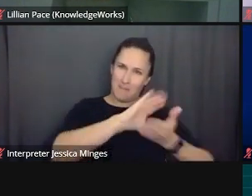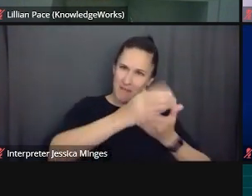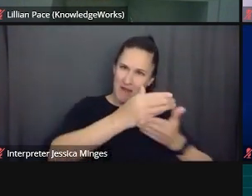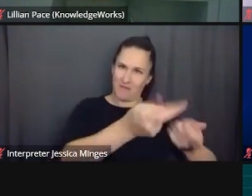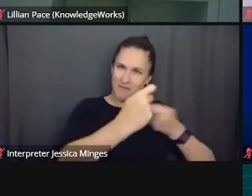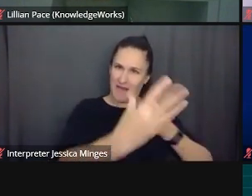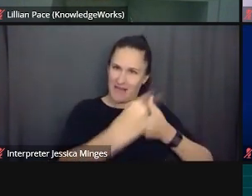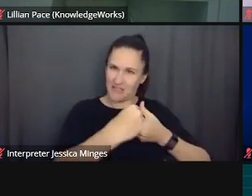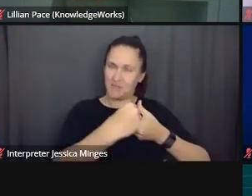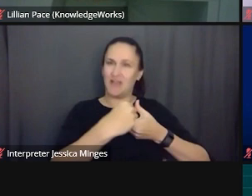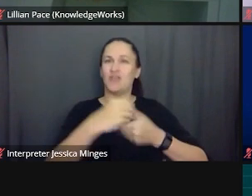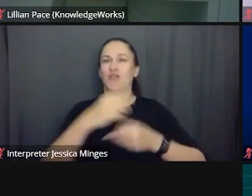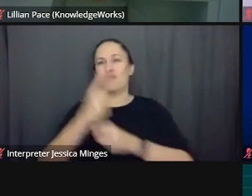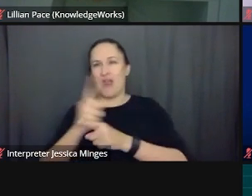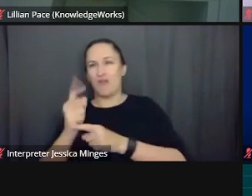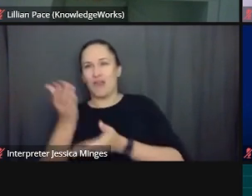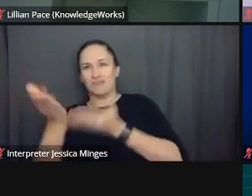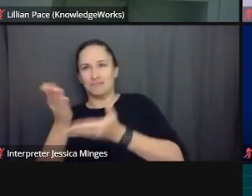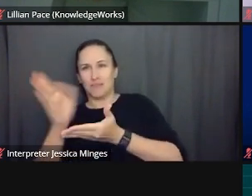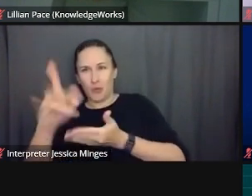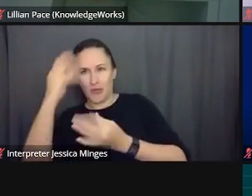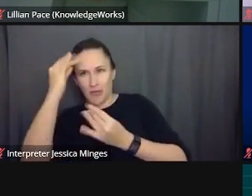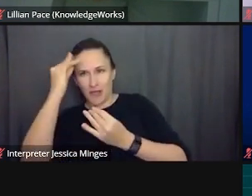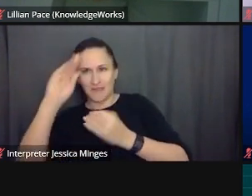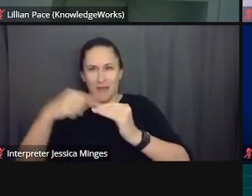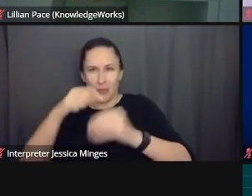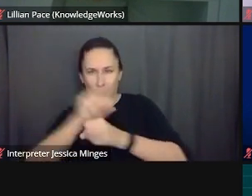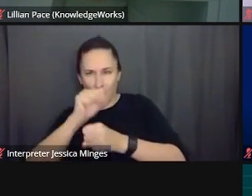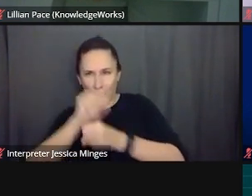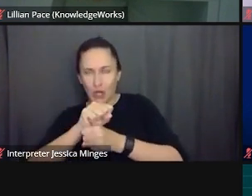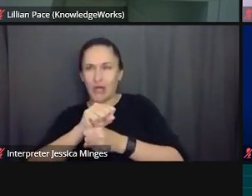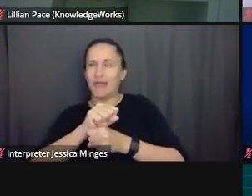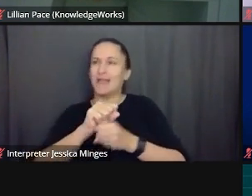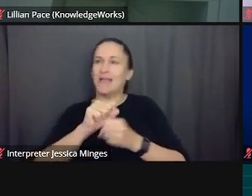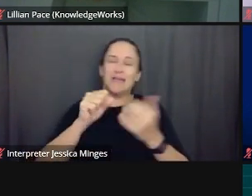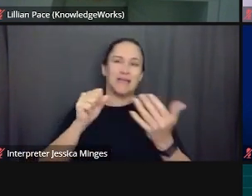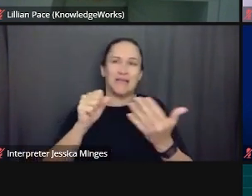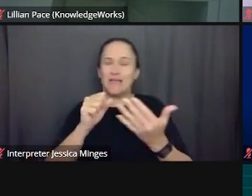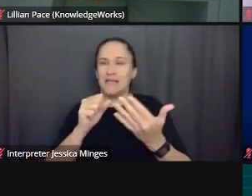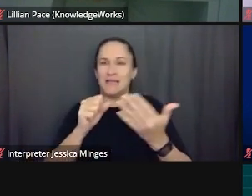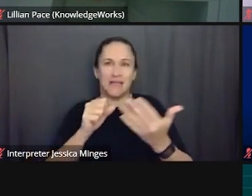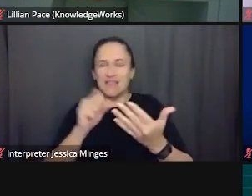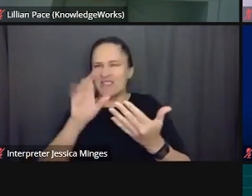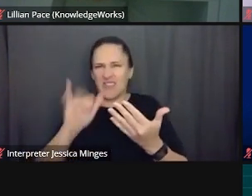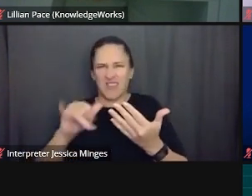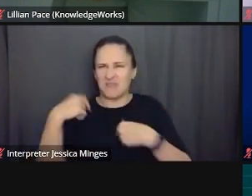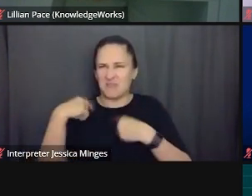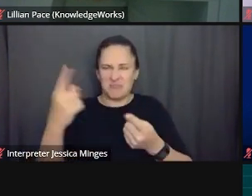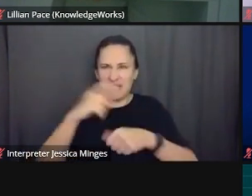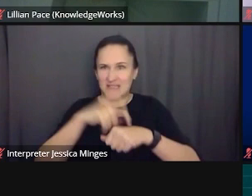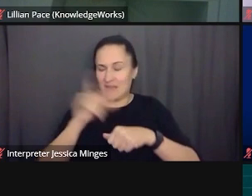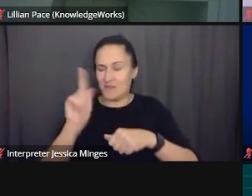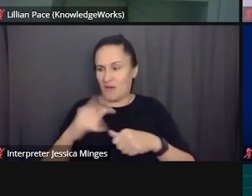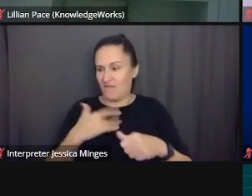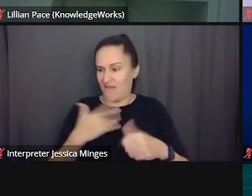forward your thoughts on the work. So, you know, there have been times when it's felt